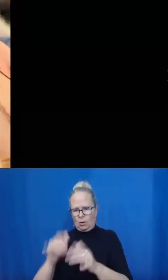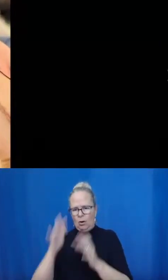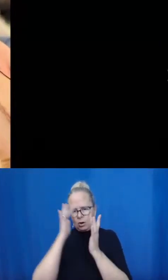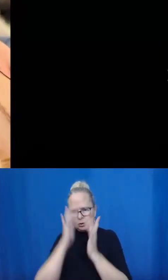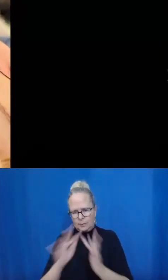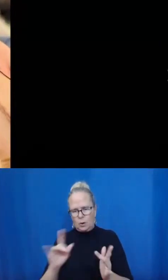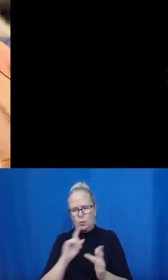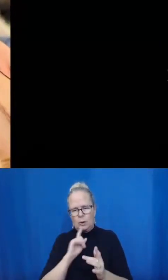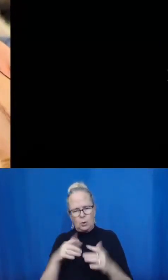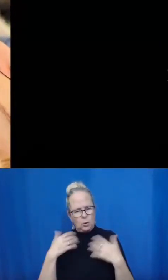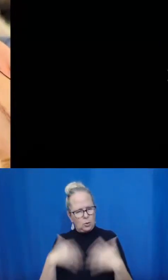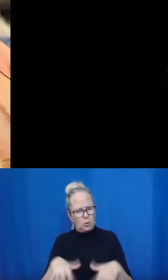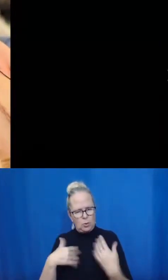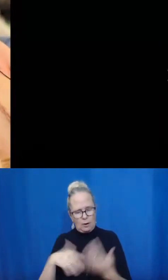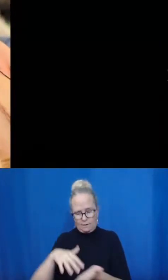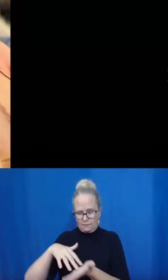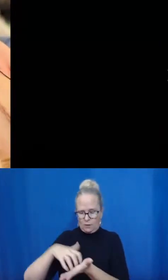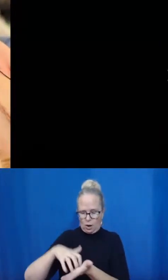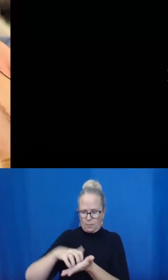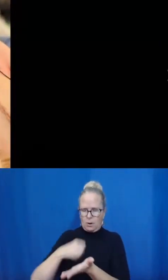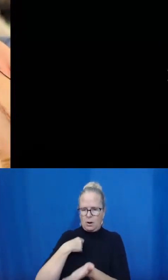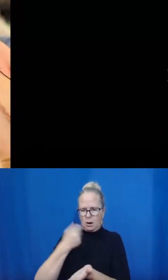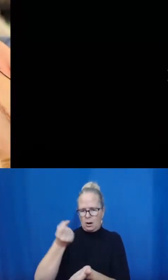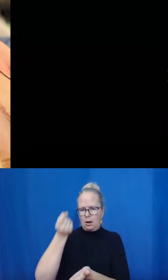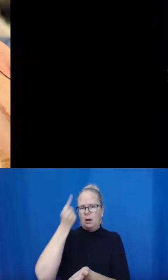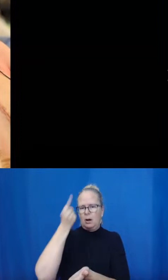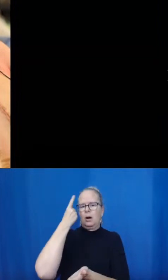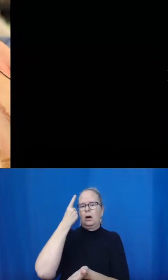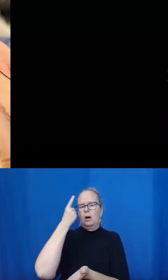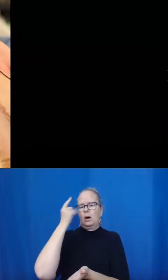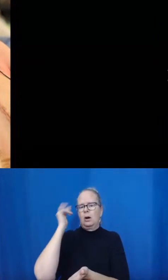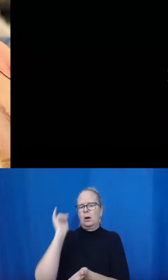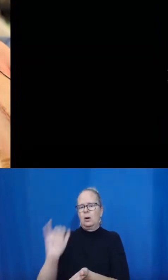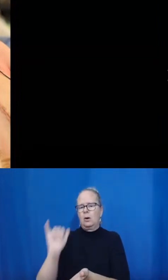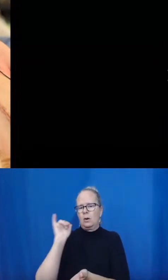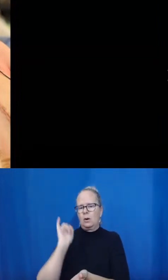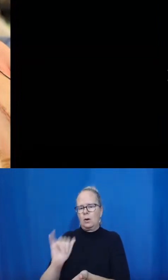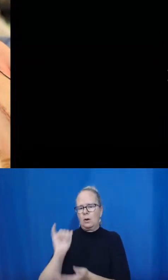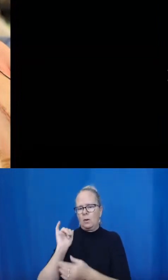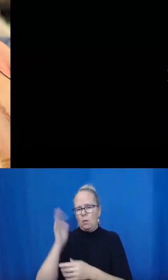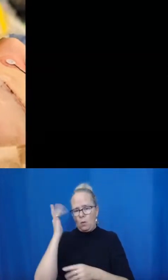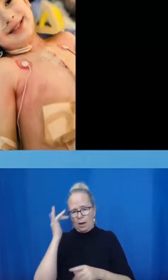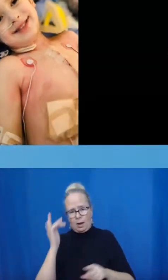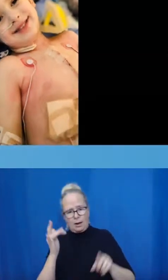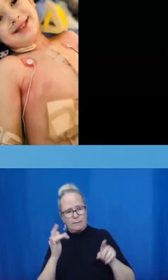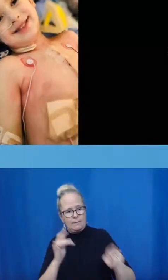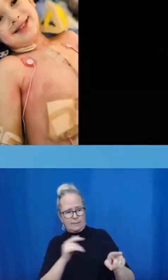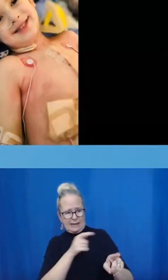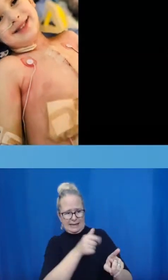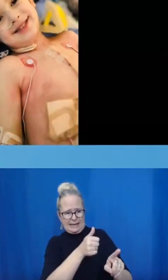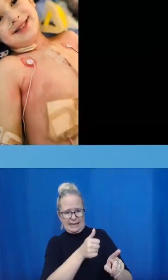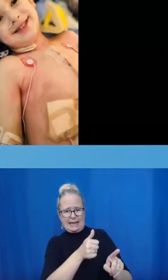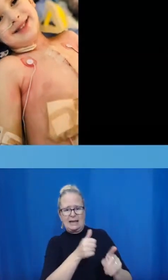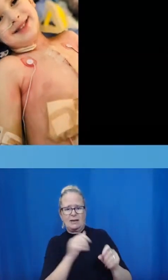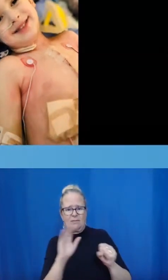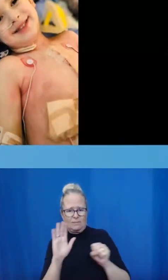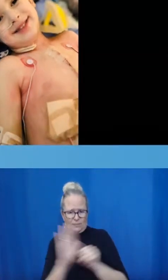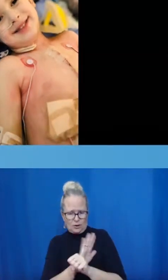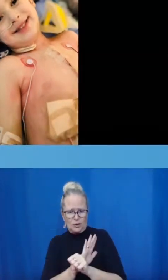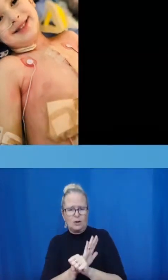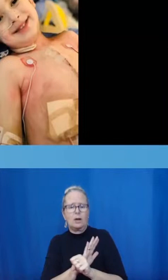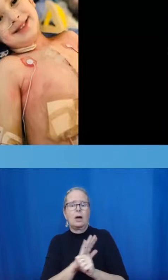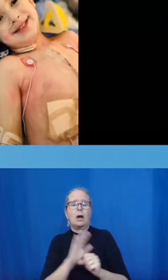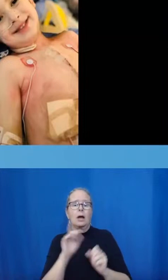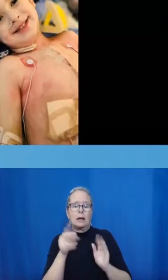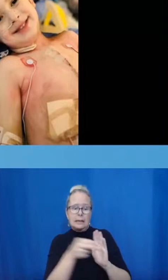your transplanted gifts healthy. There are things that are constantly emphasized to make sure that everyone around you can keep you